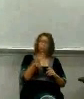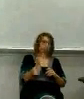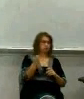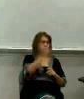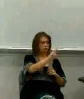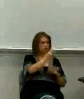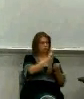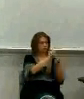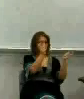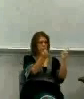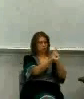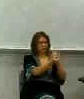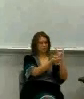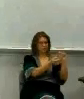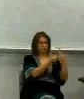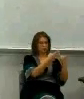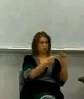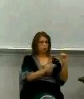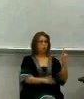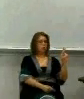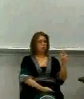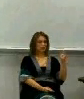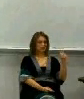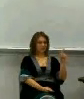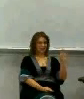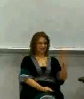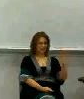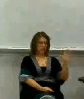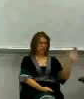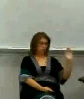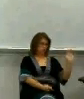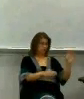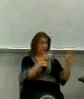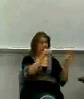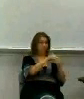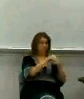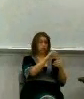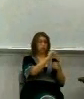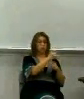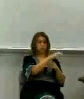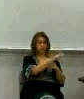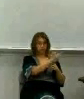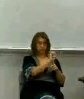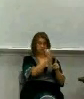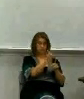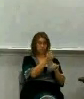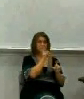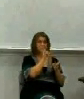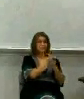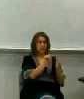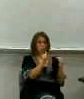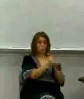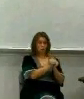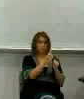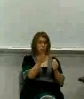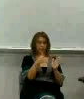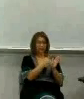it to organic carbon in an oxidized environment, is that going with or against potential energy?